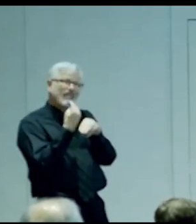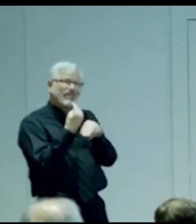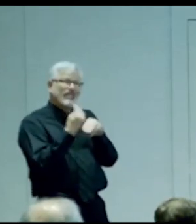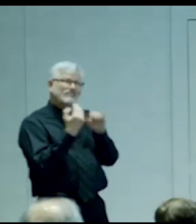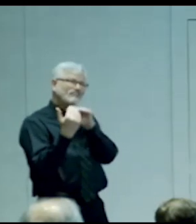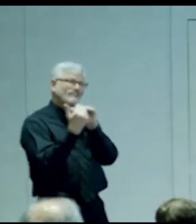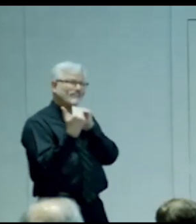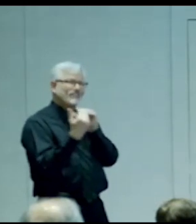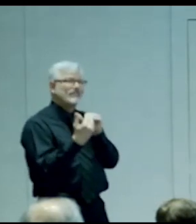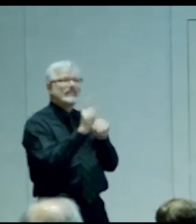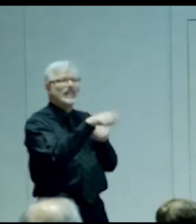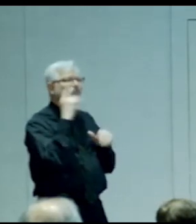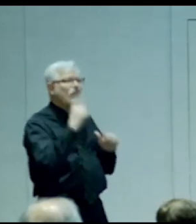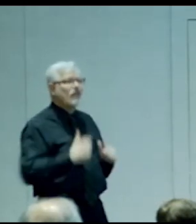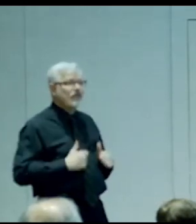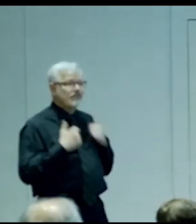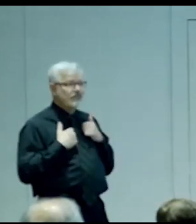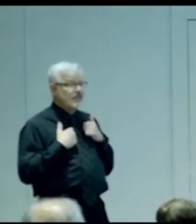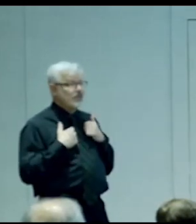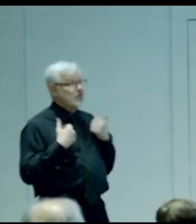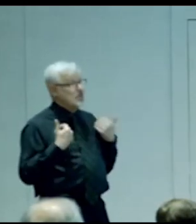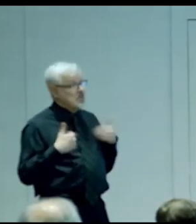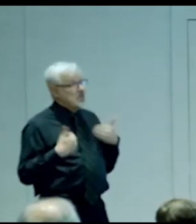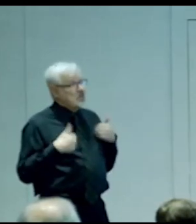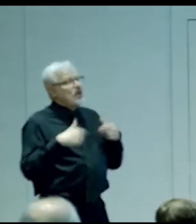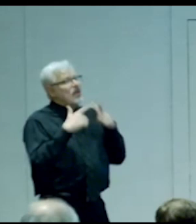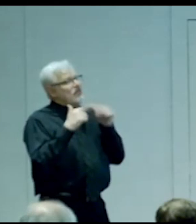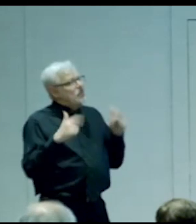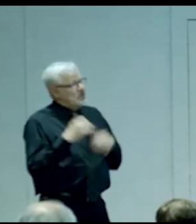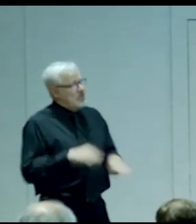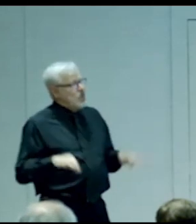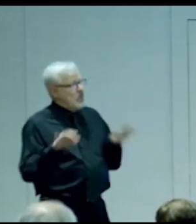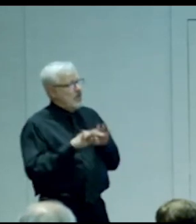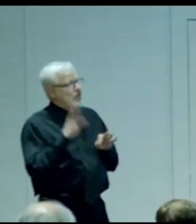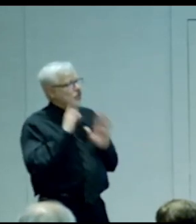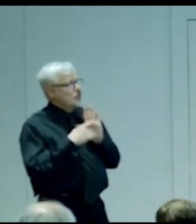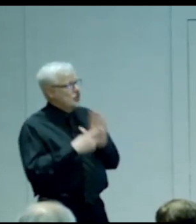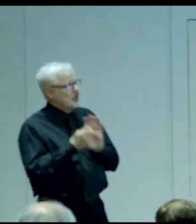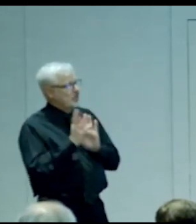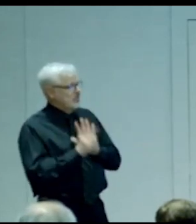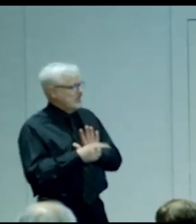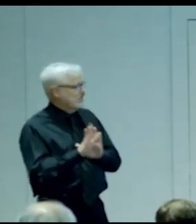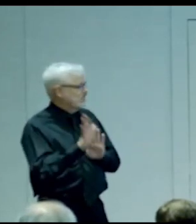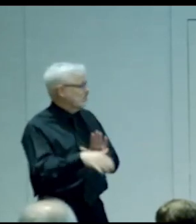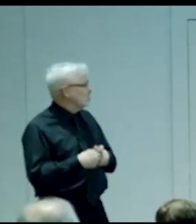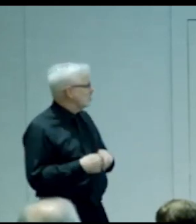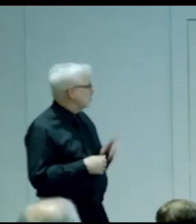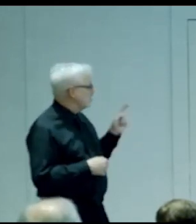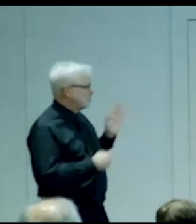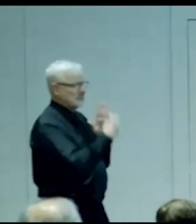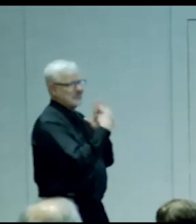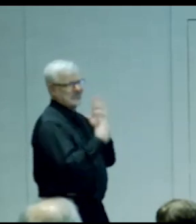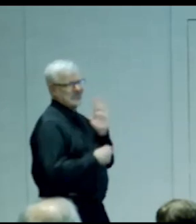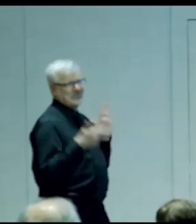they need in their life. Well, this variable is a very important one, as I will show you in a few minutes. You can read the rest: